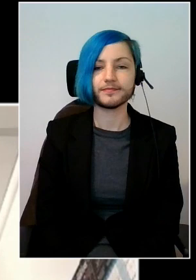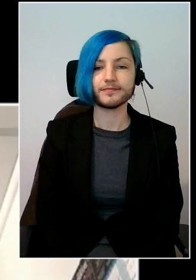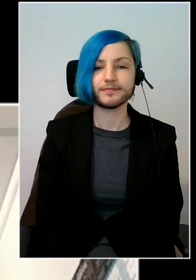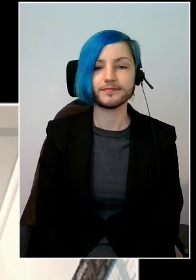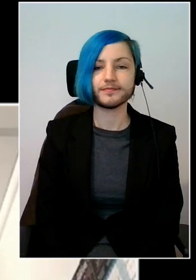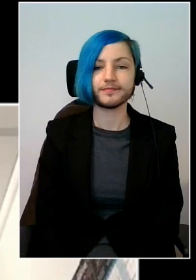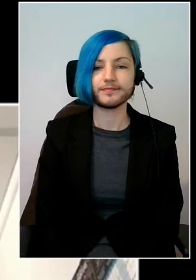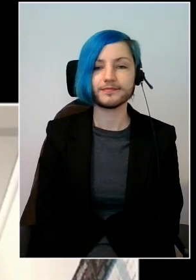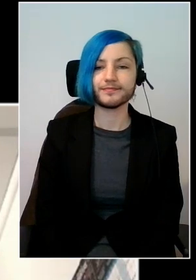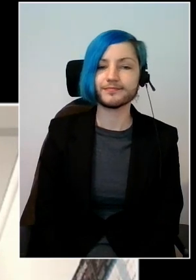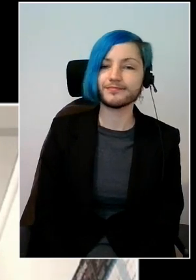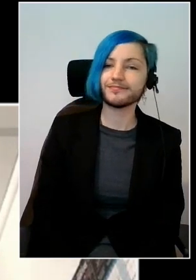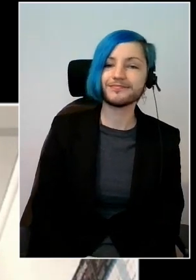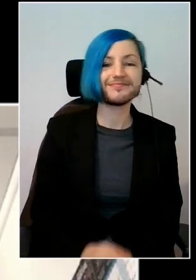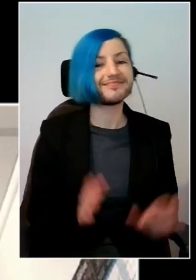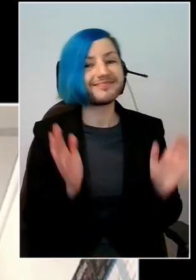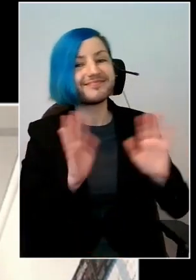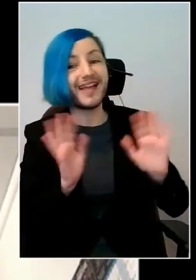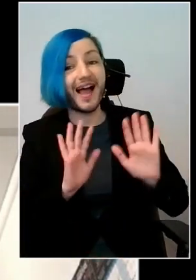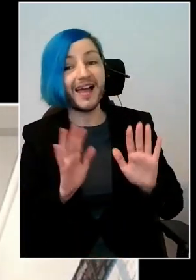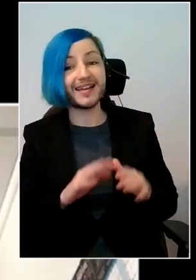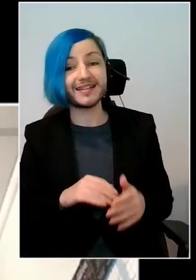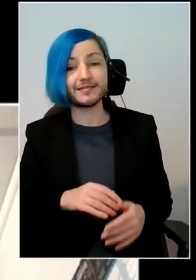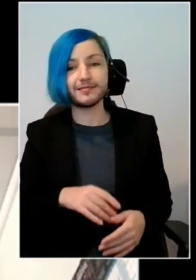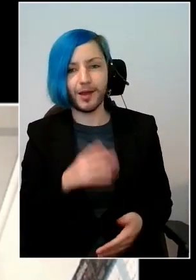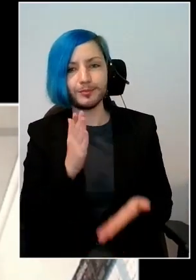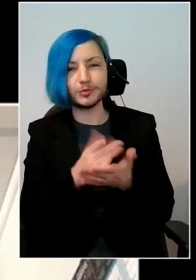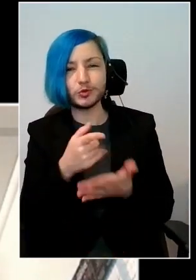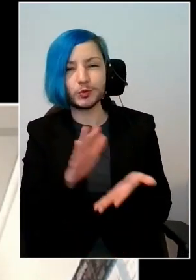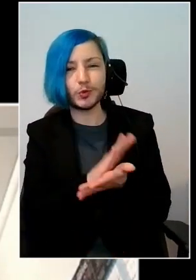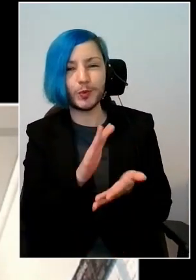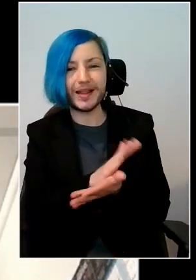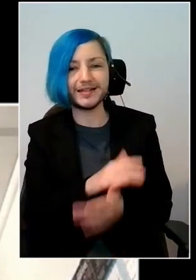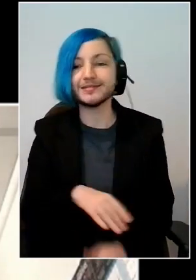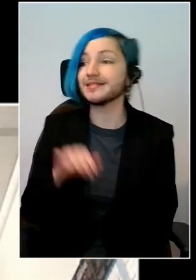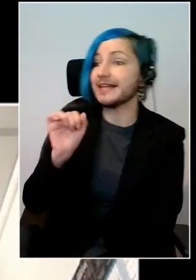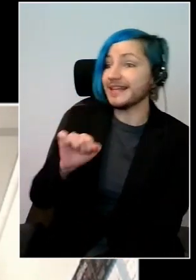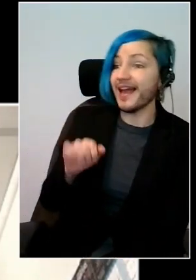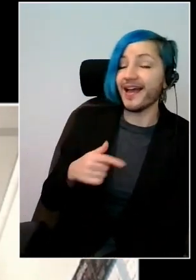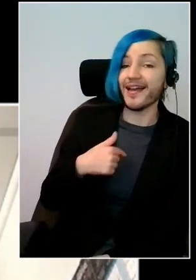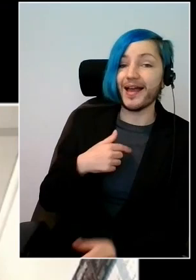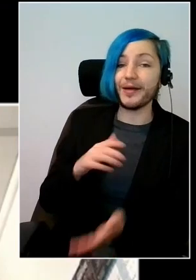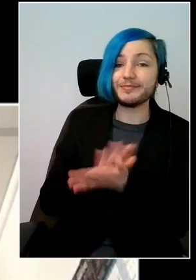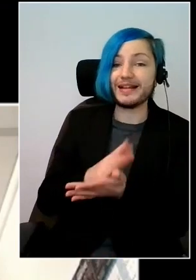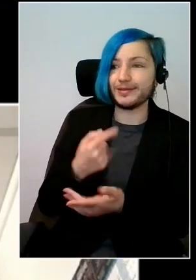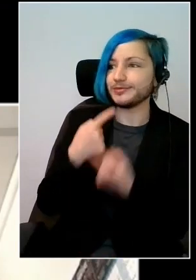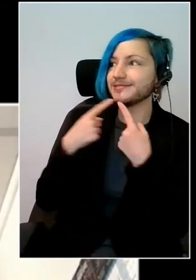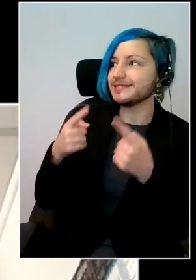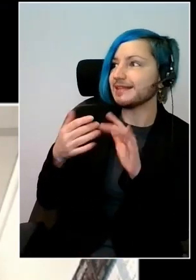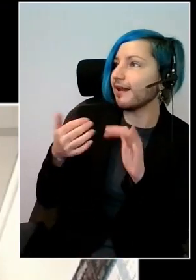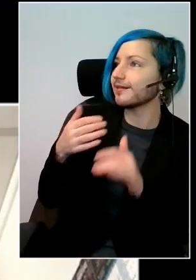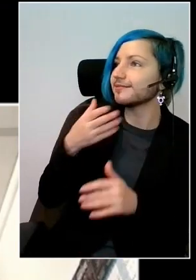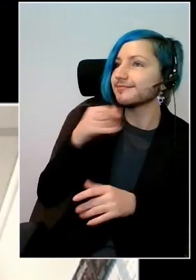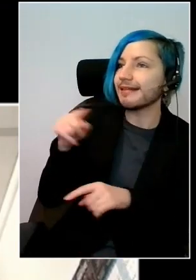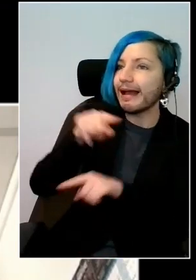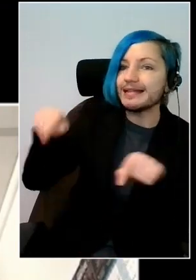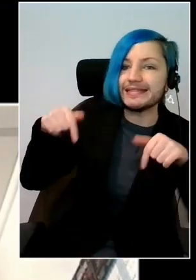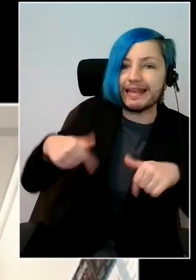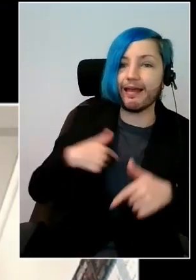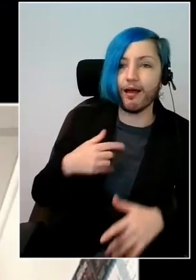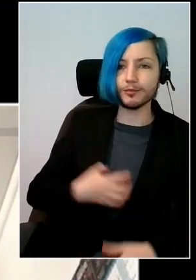Hi, William. I bet you're pleased. Hello. Yeah, I'm very pleased. I've just been telling the guys in the office, that I won. It was a big shock, to be honest